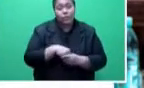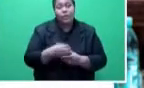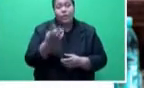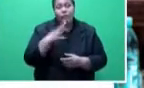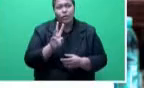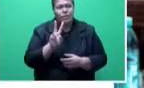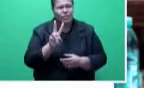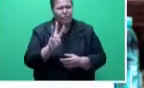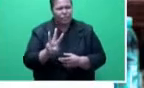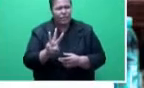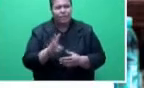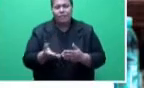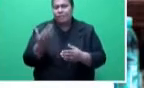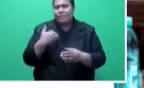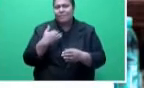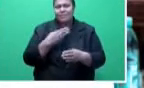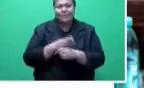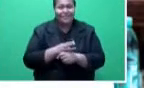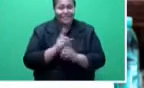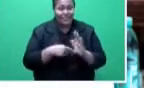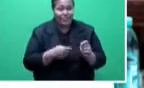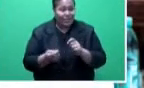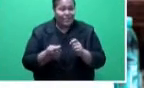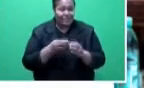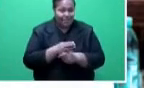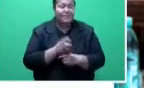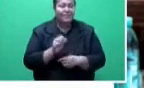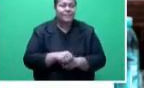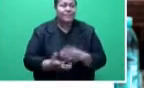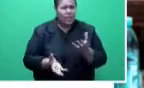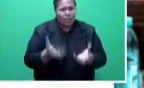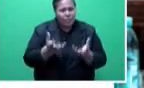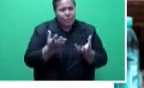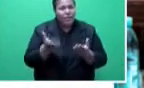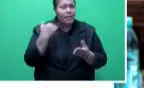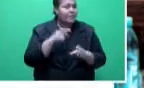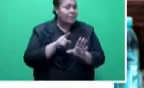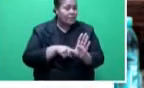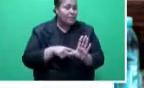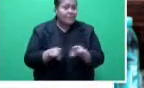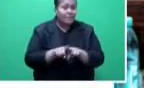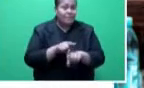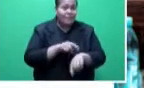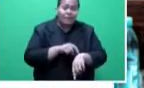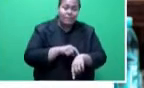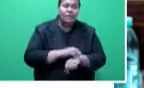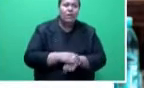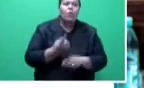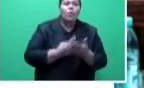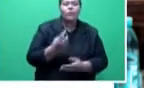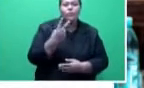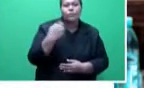pending applications from the previous month. In comparison to the same period last year, only 223